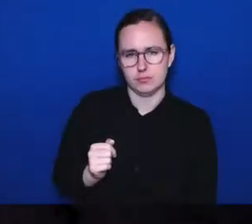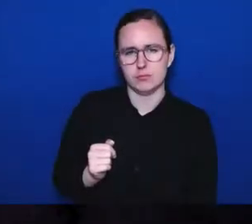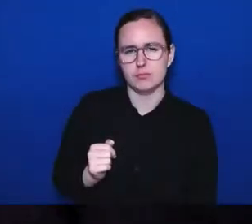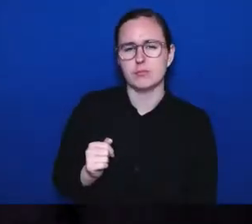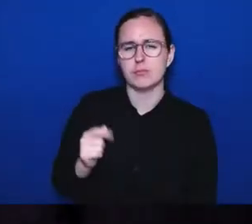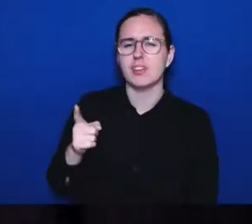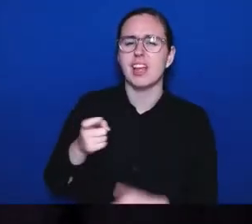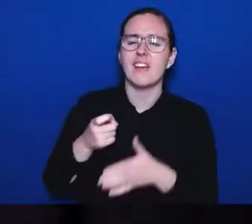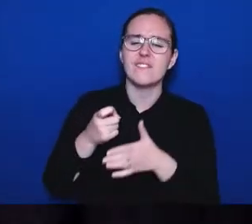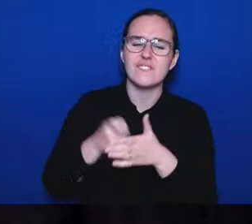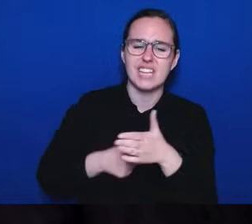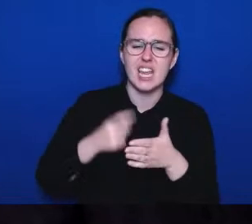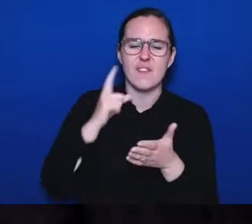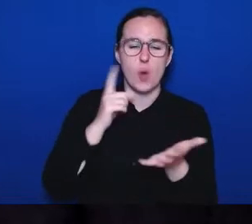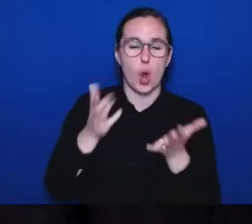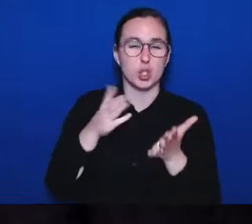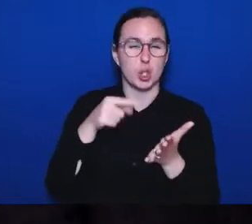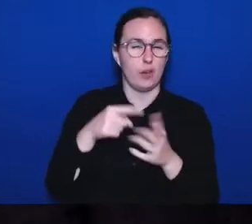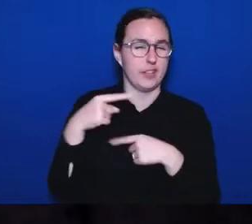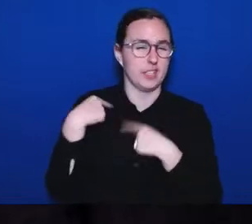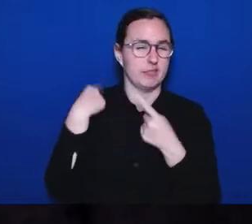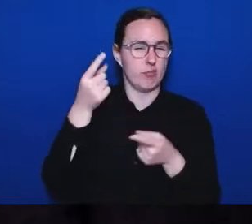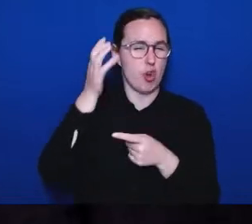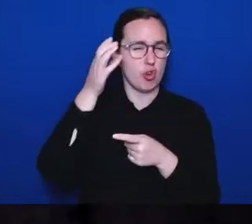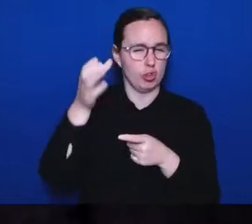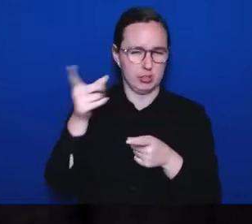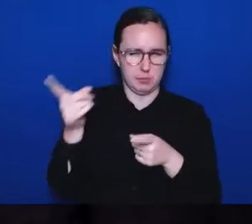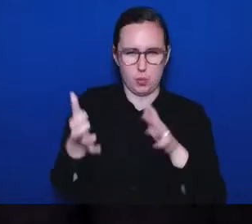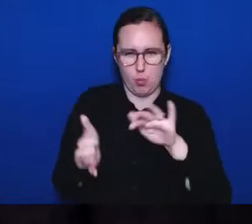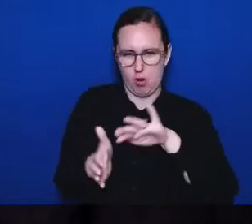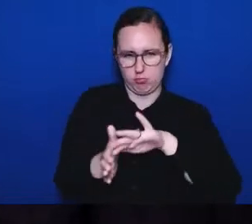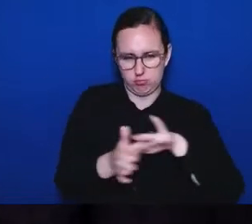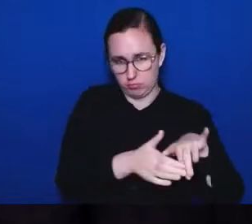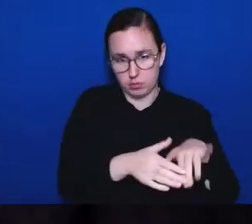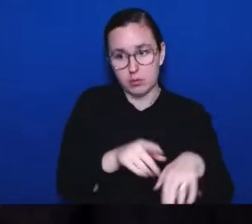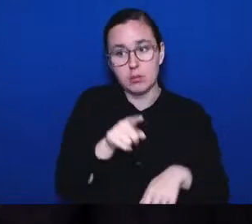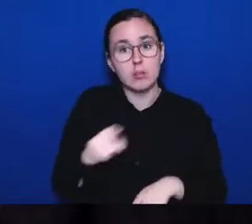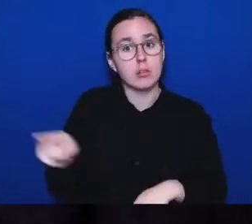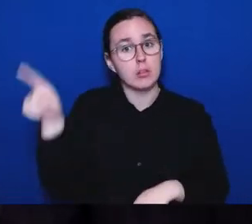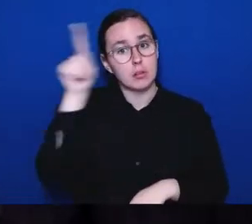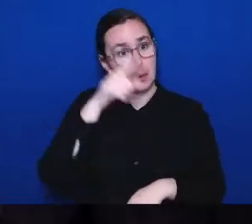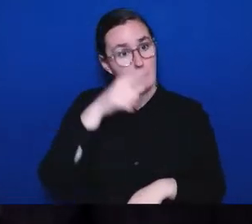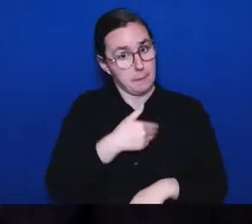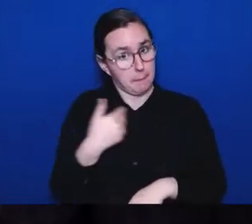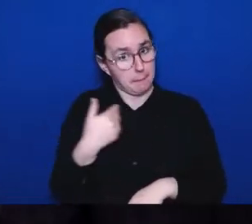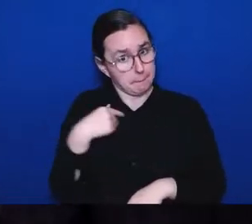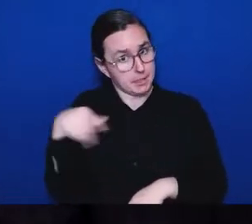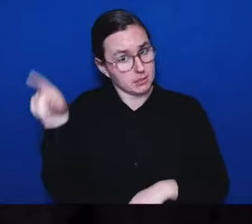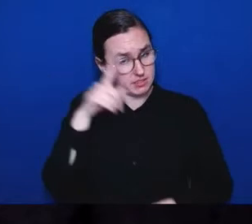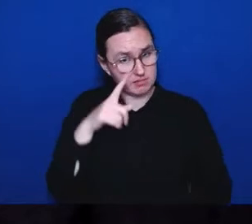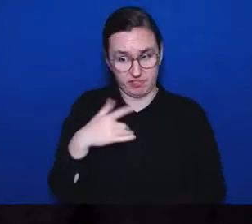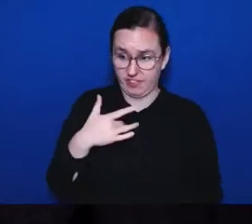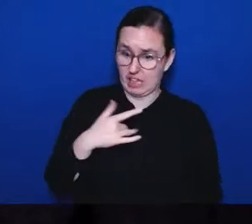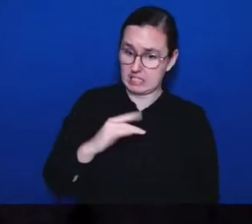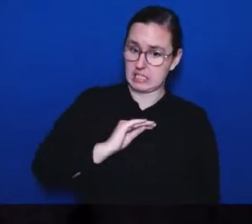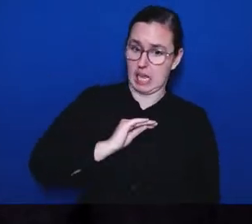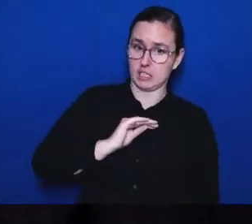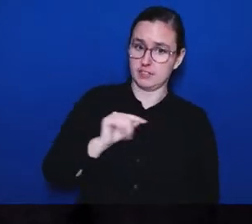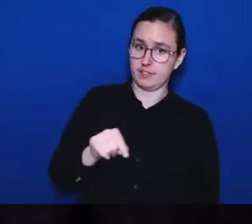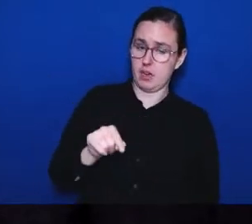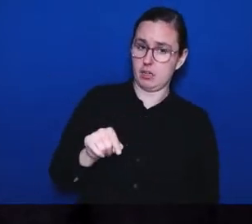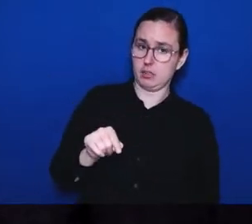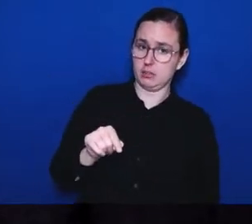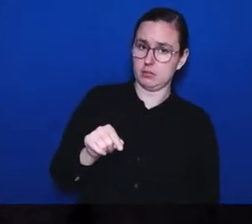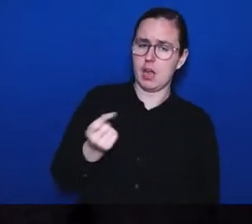How satisfied are your members now, and how many do you hope will opt for this, and also what